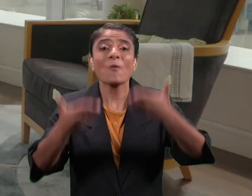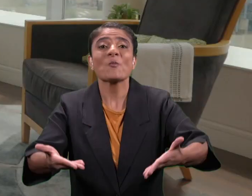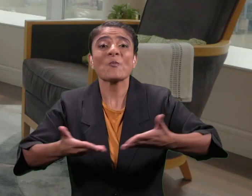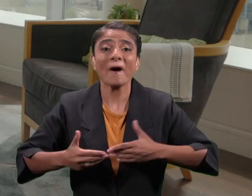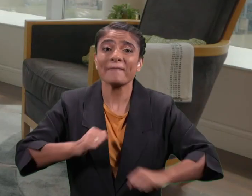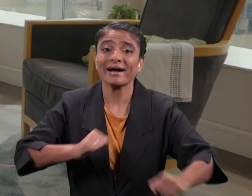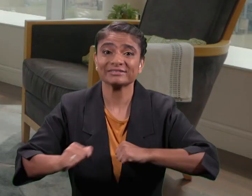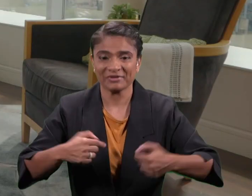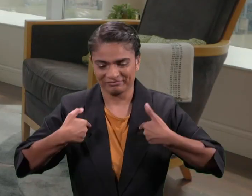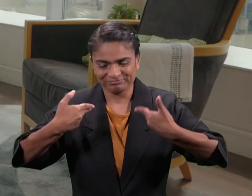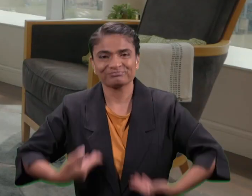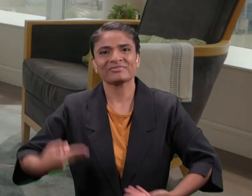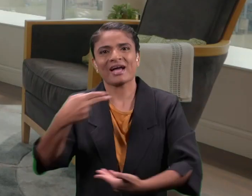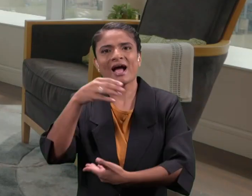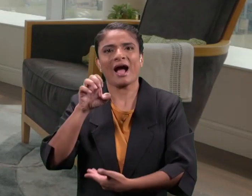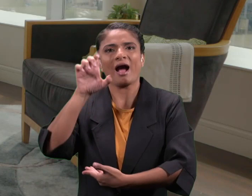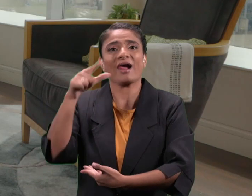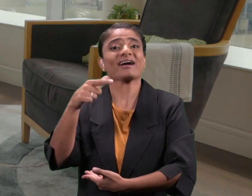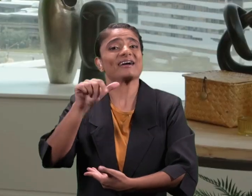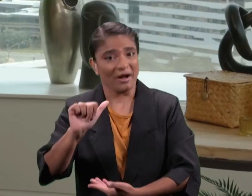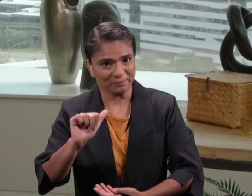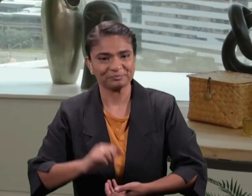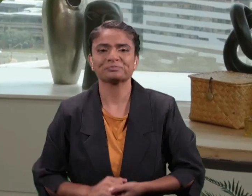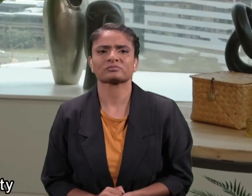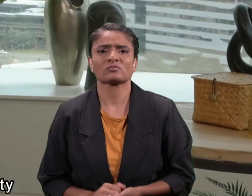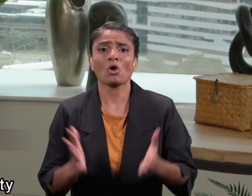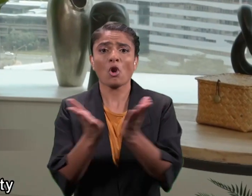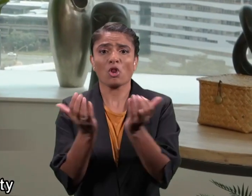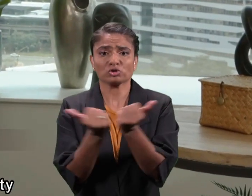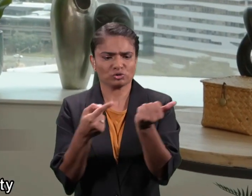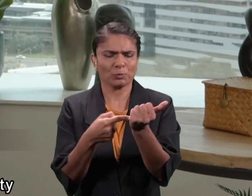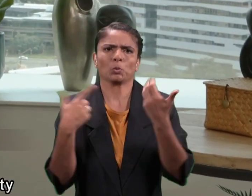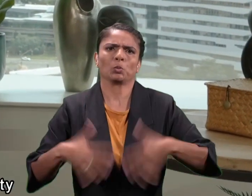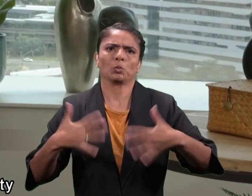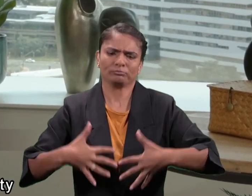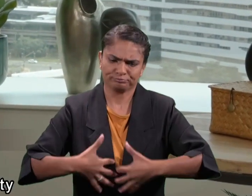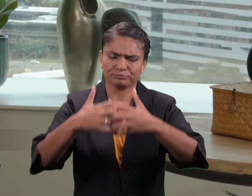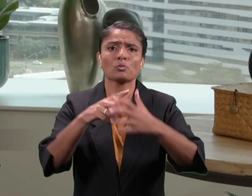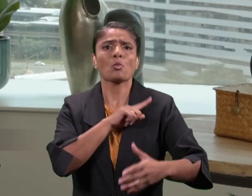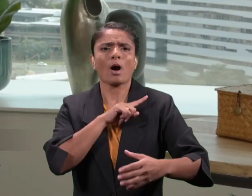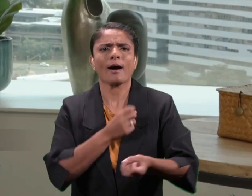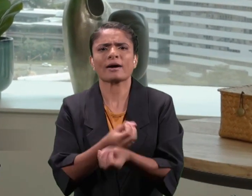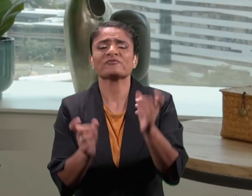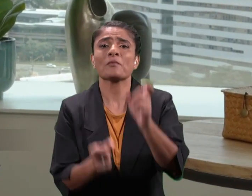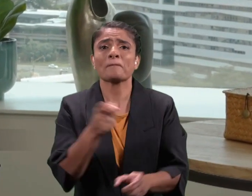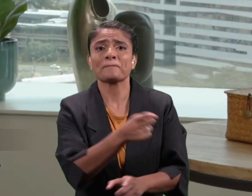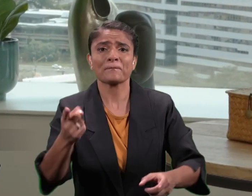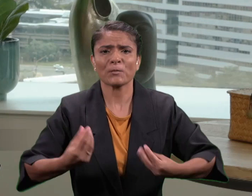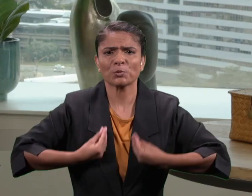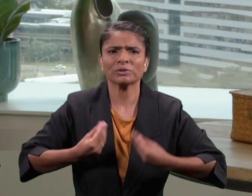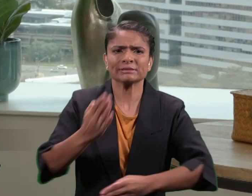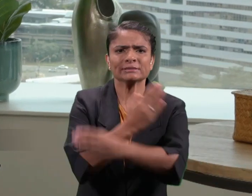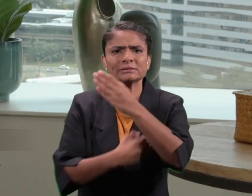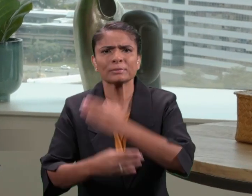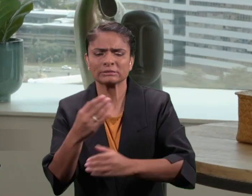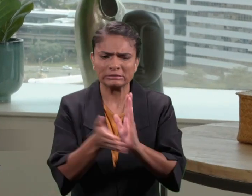Hello and welcome to Activated with me, Helga Barkhuizen. Learnerships were created as an opportunity for young people to gain the